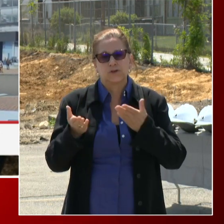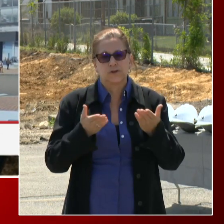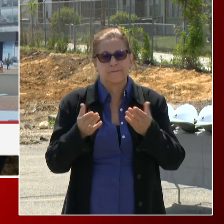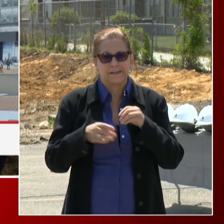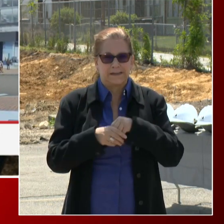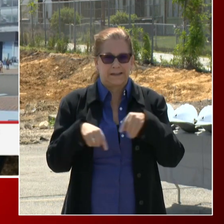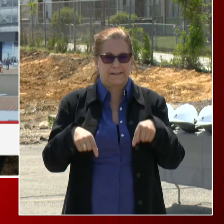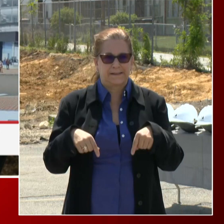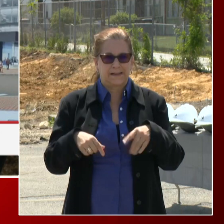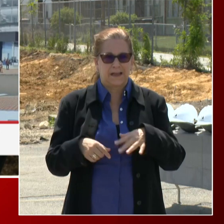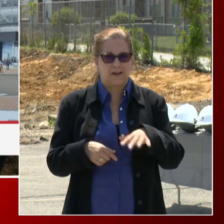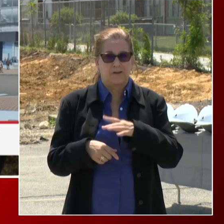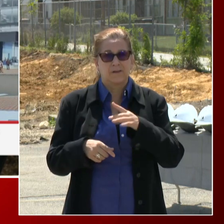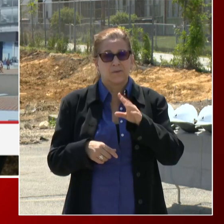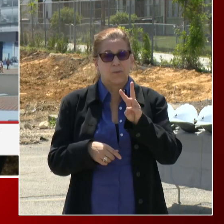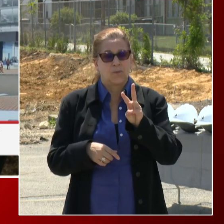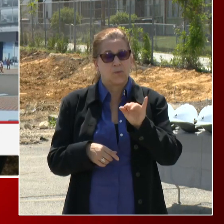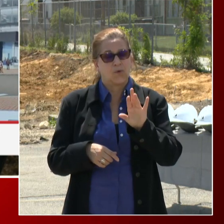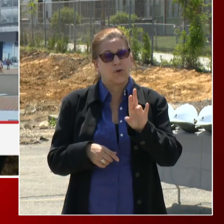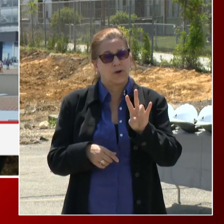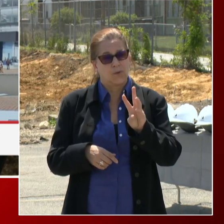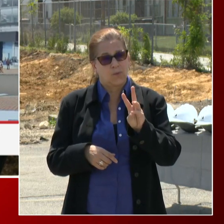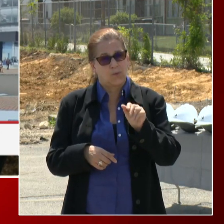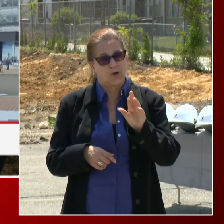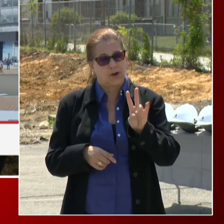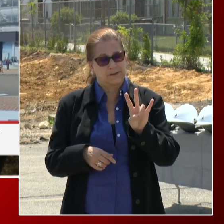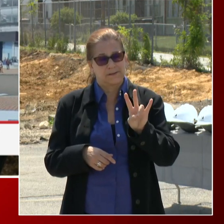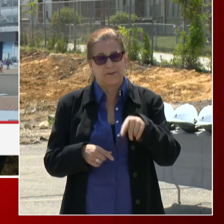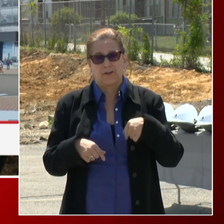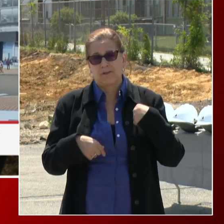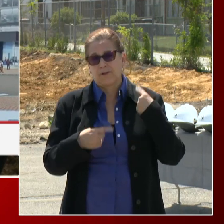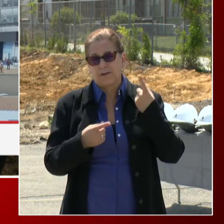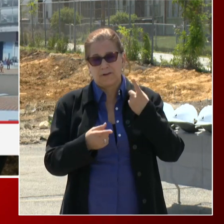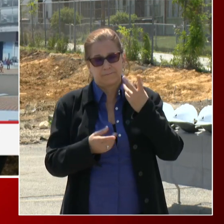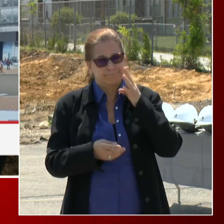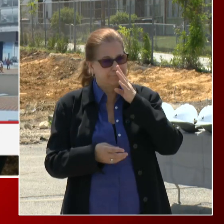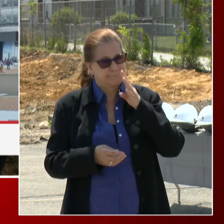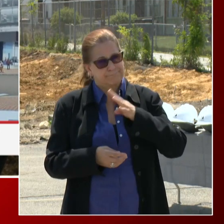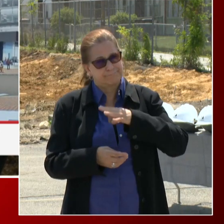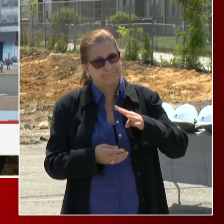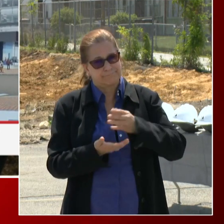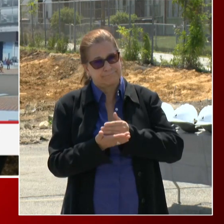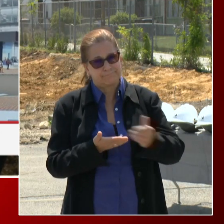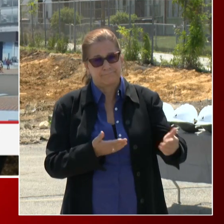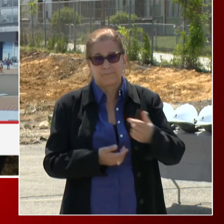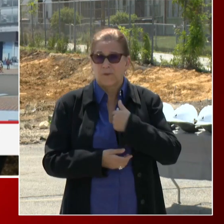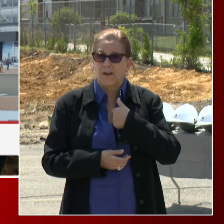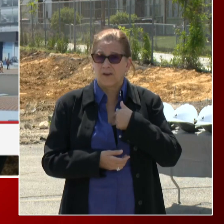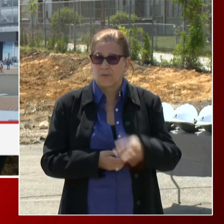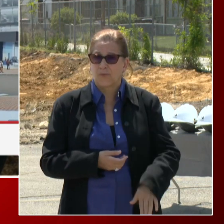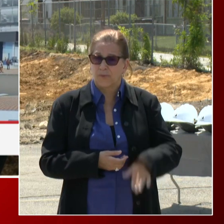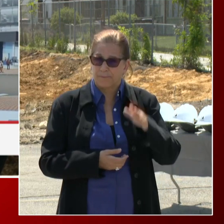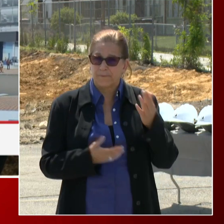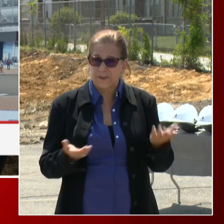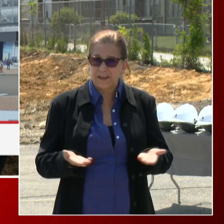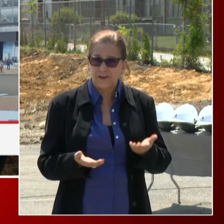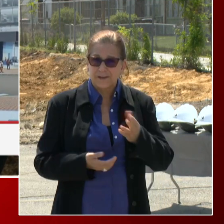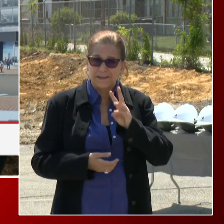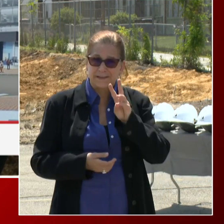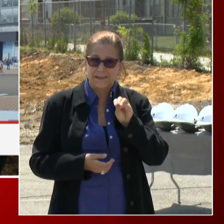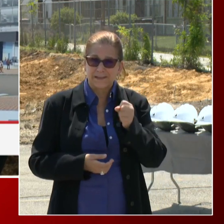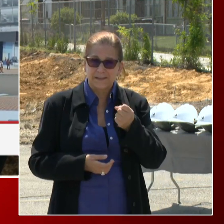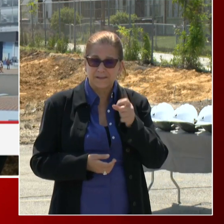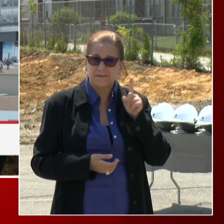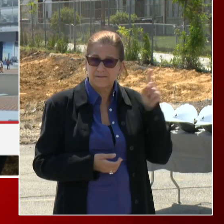we're missing. So I'm a child of the 60s, and I grew up in the suburbs, and